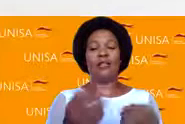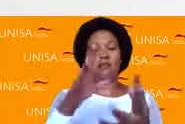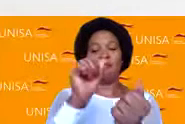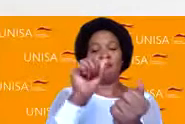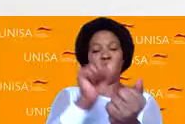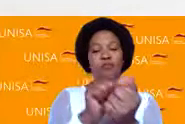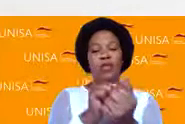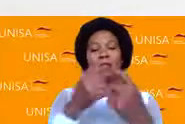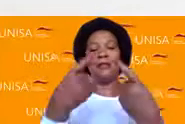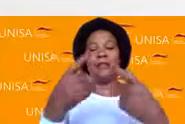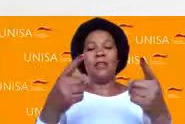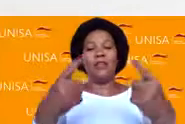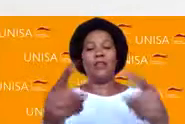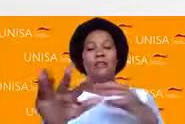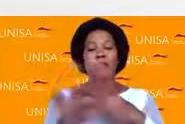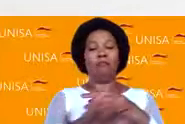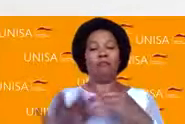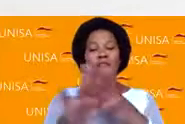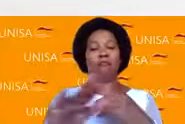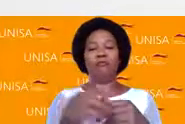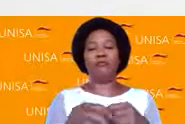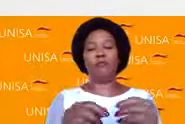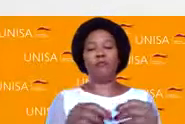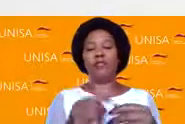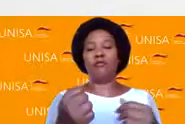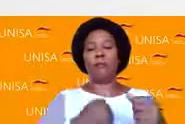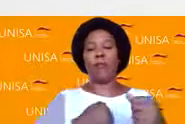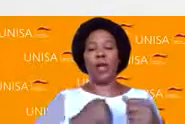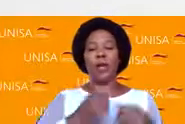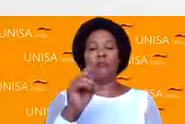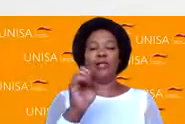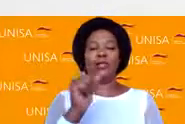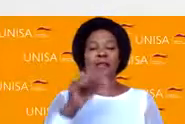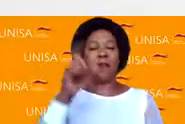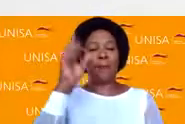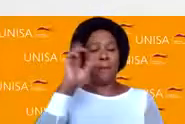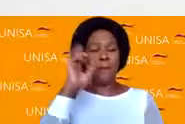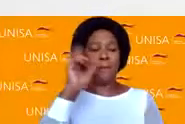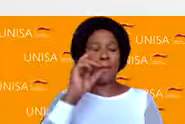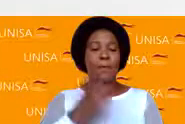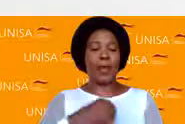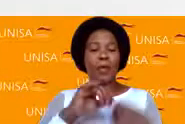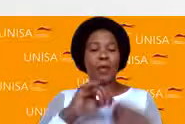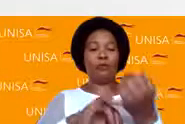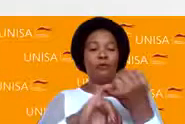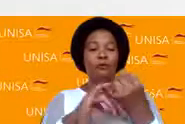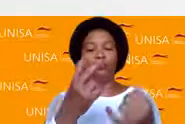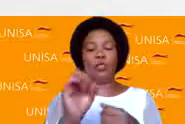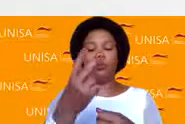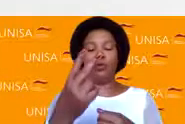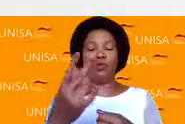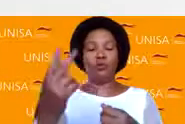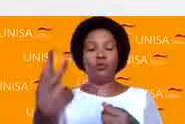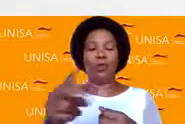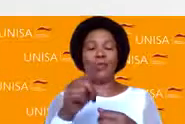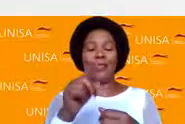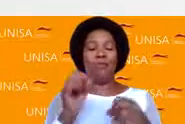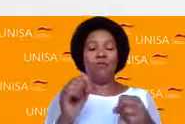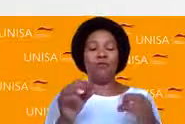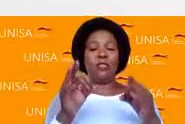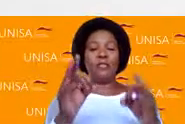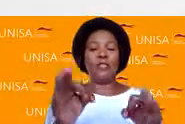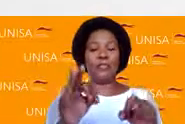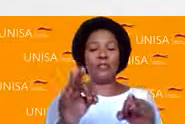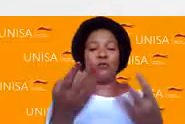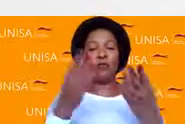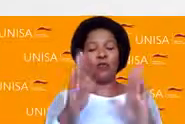different portals once you log into myUnisa? So remember, myModules 2022, it's the official student portal for